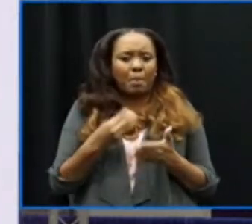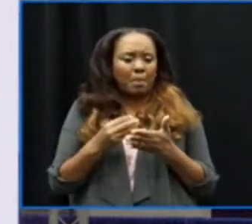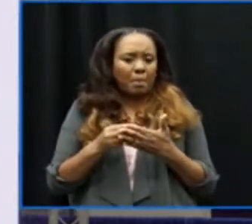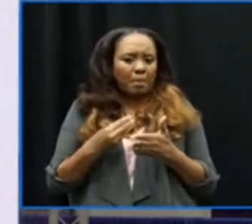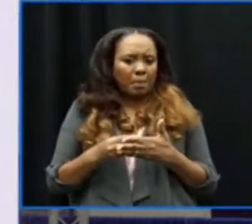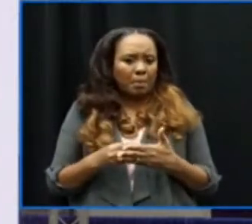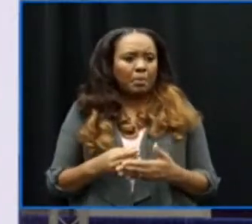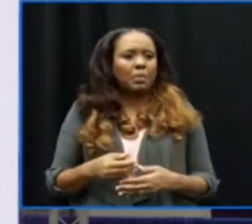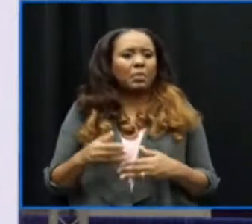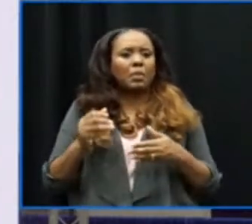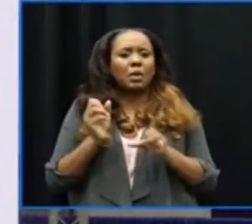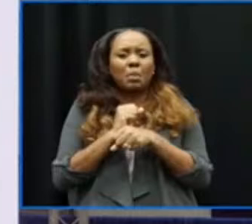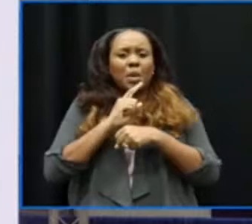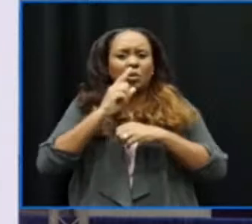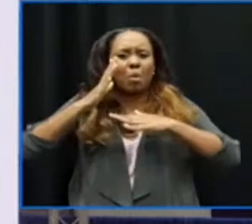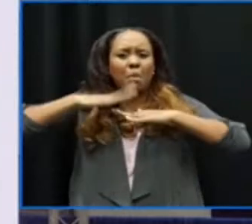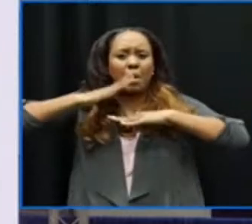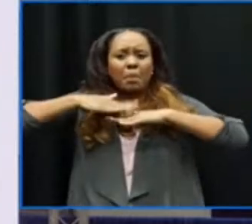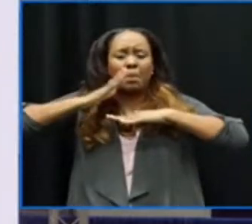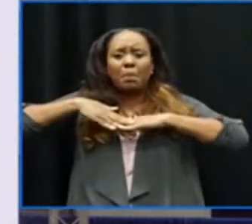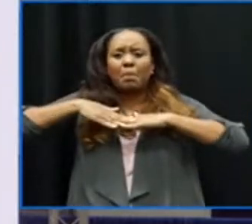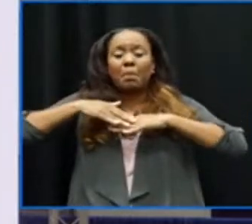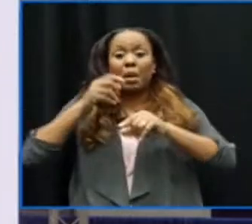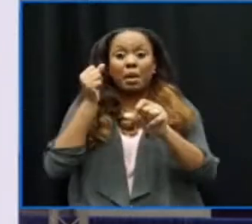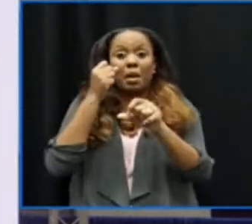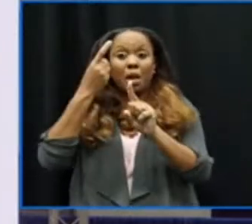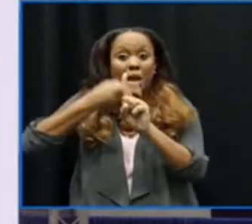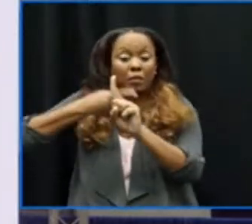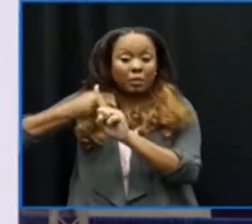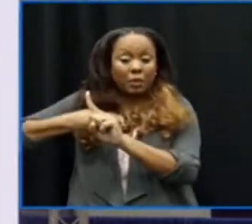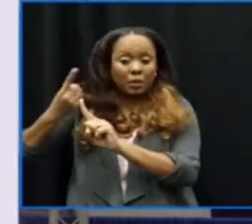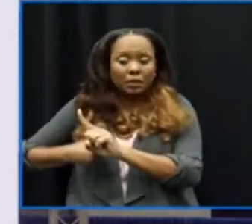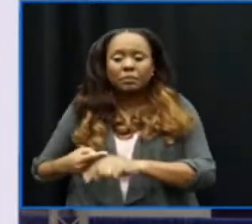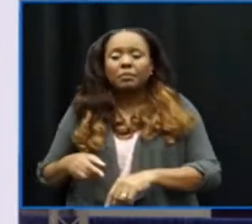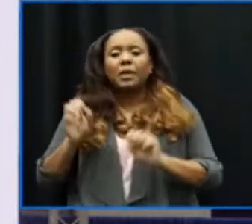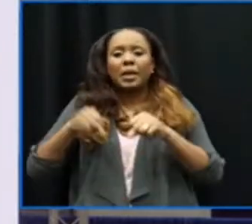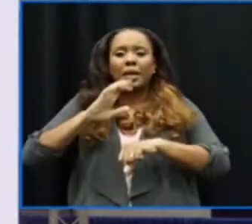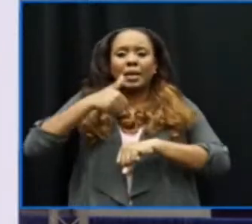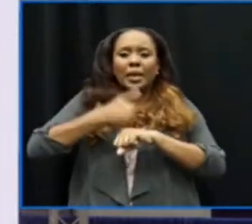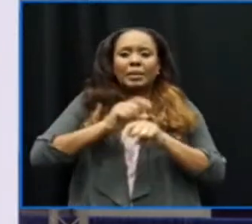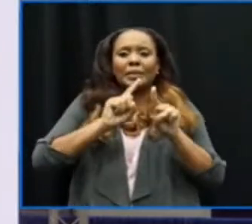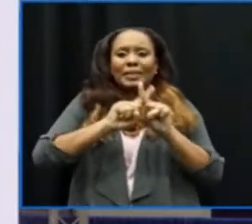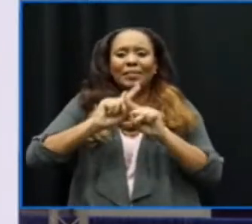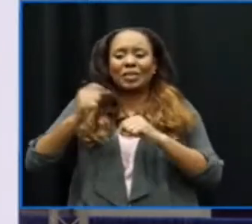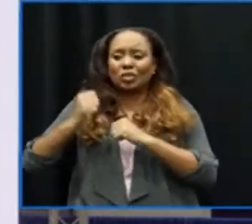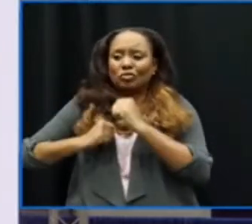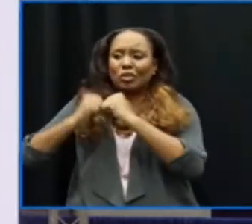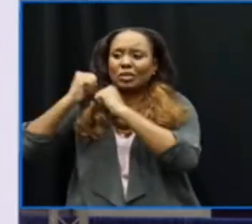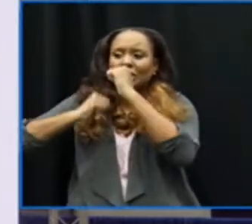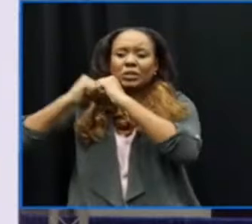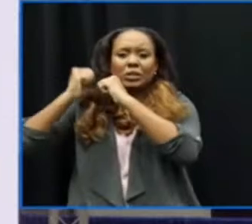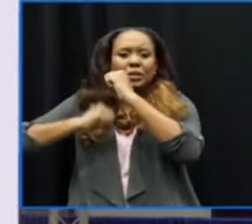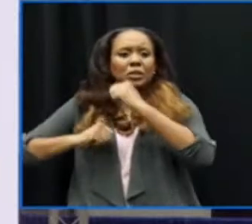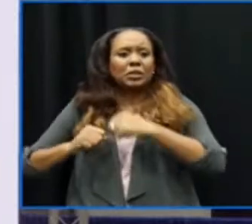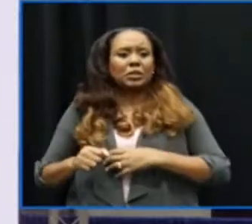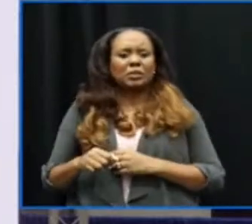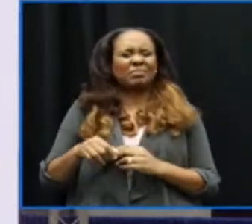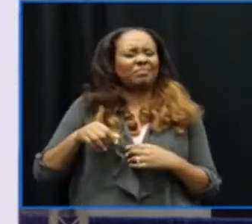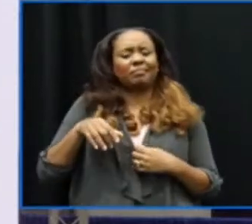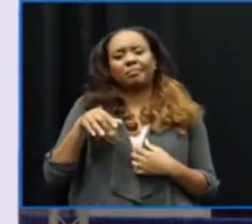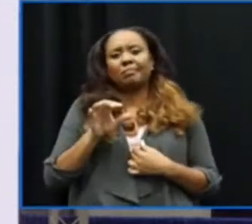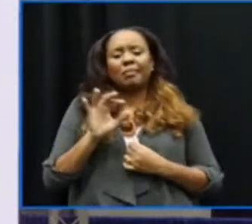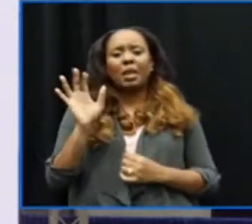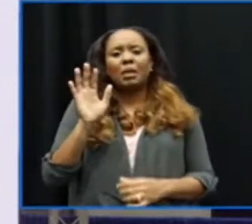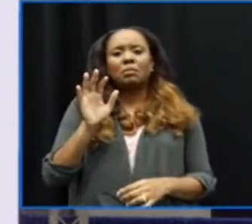that minimum amount every month. So we can look at different structures. As I said, 55 years ago, what we have in place